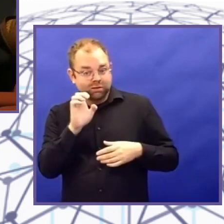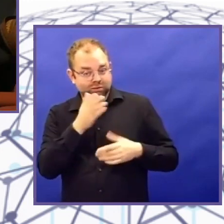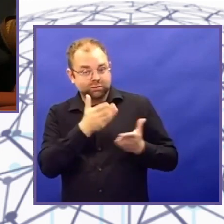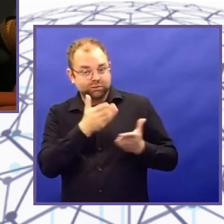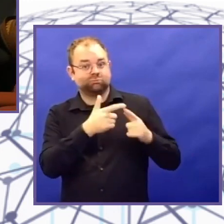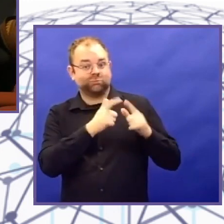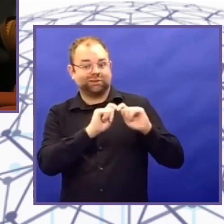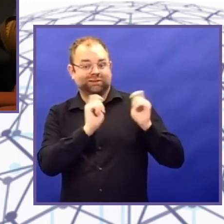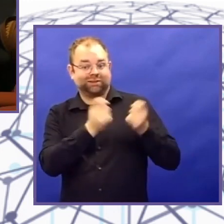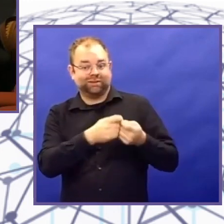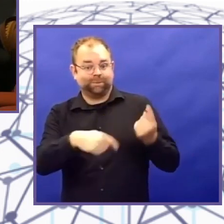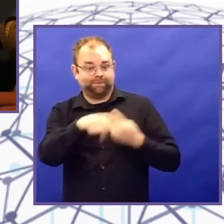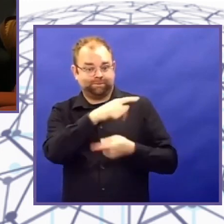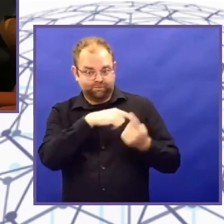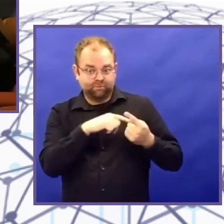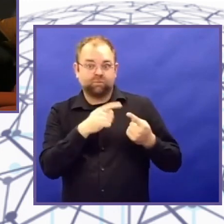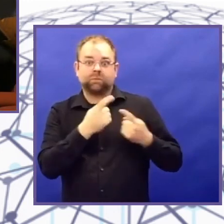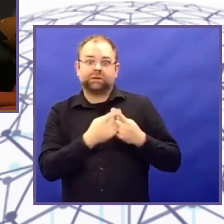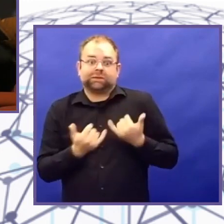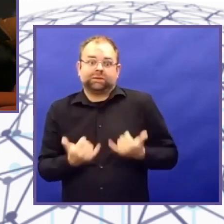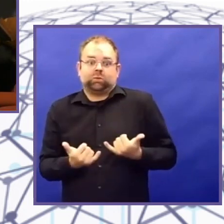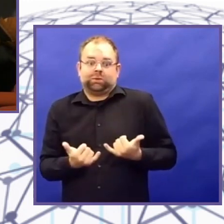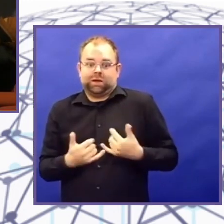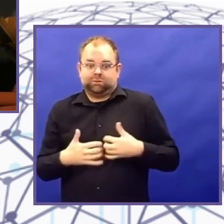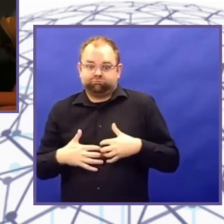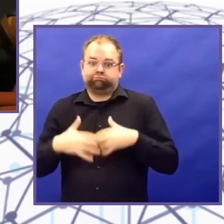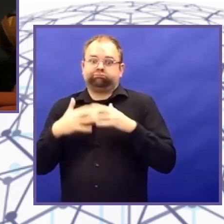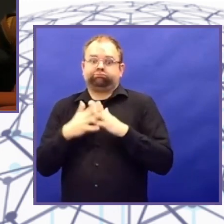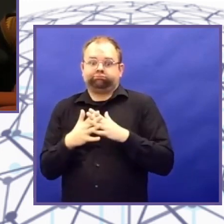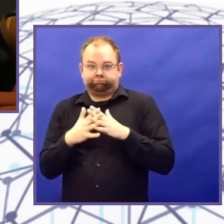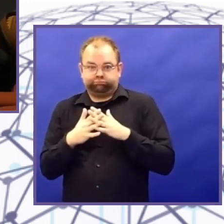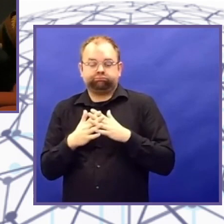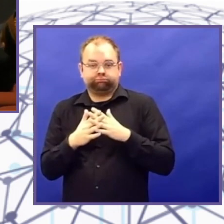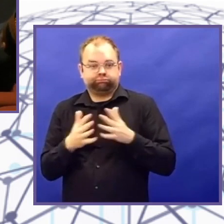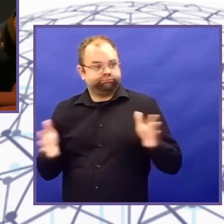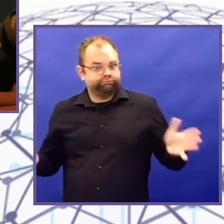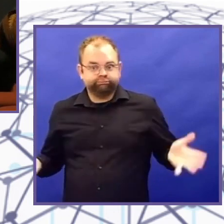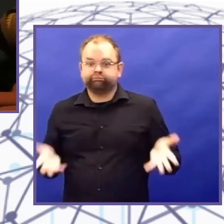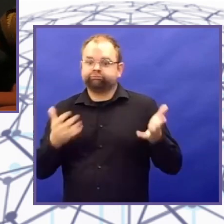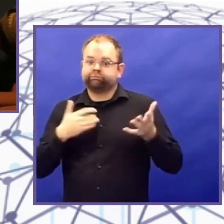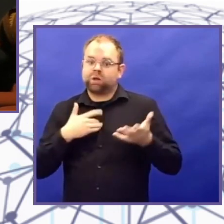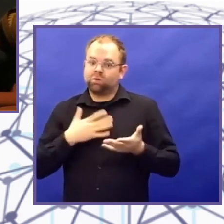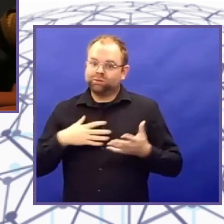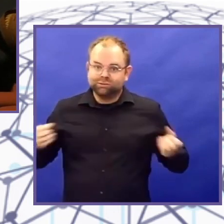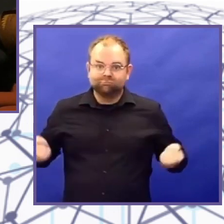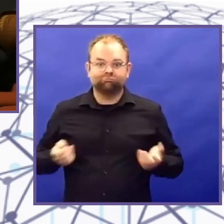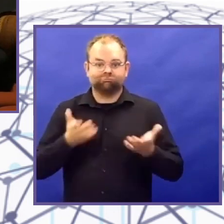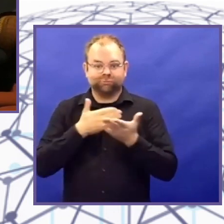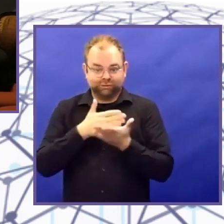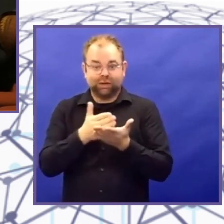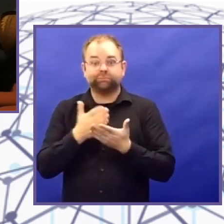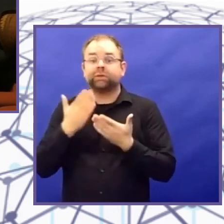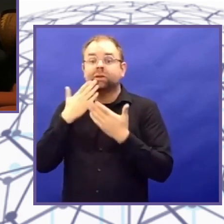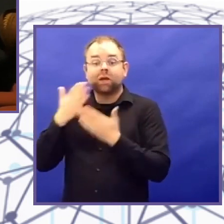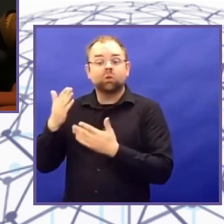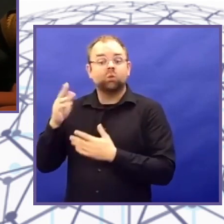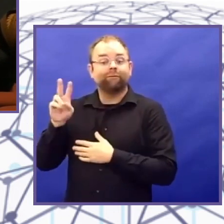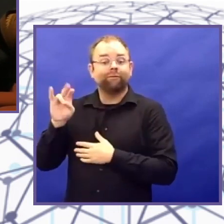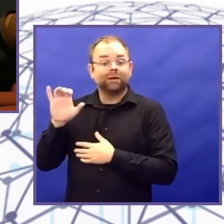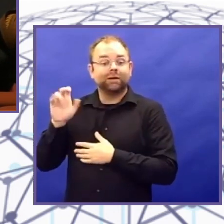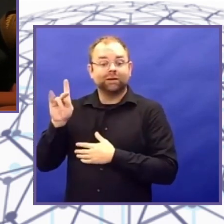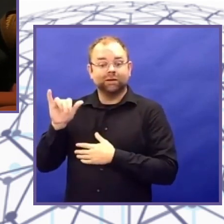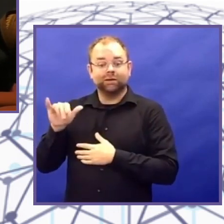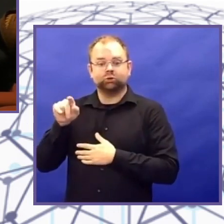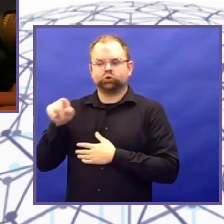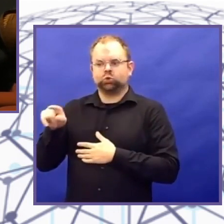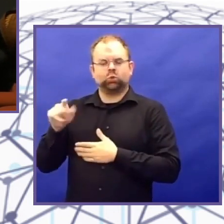of painted the big picture, and I had to kind of select something that was really